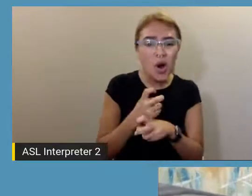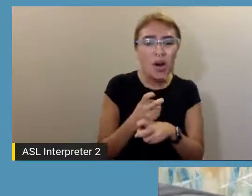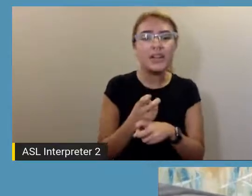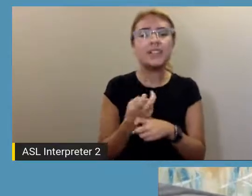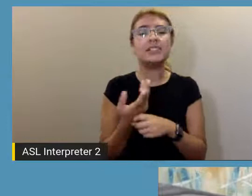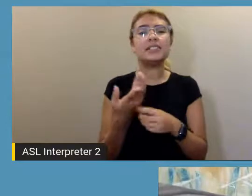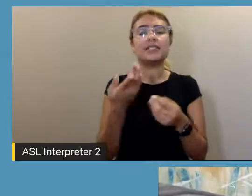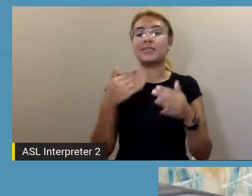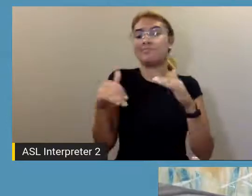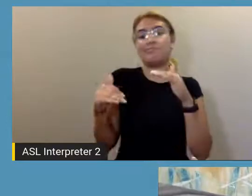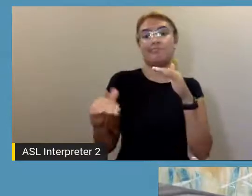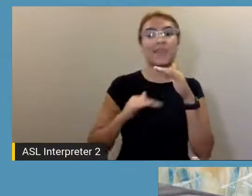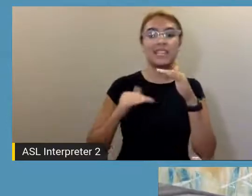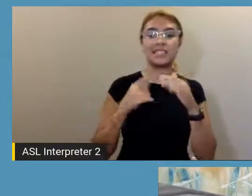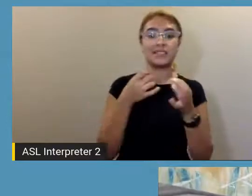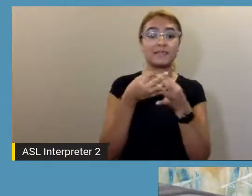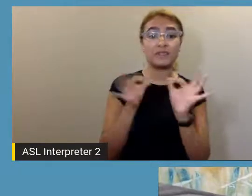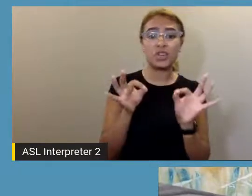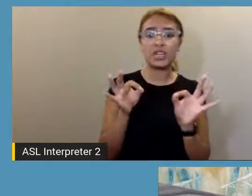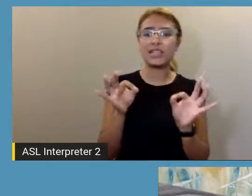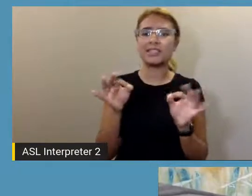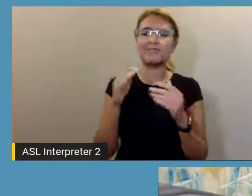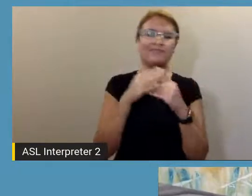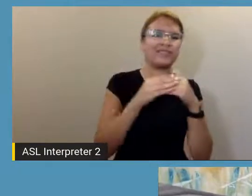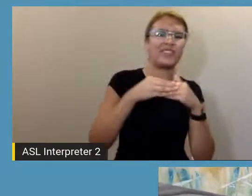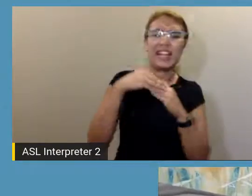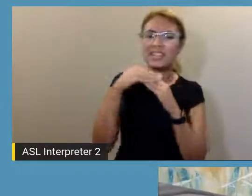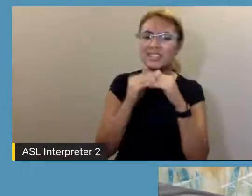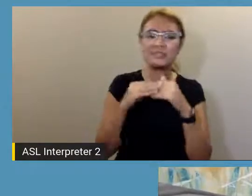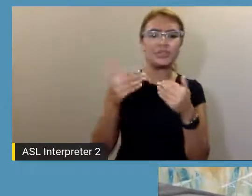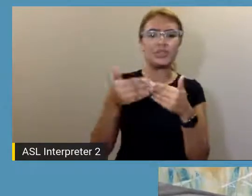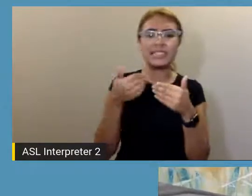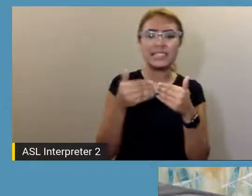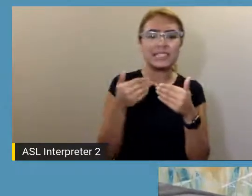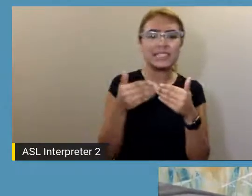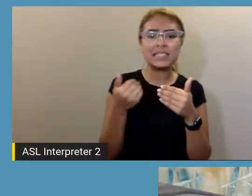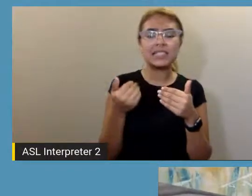that's free, it's very flexible. Like Identidades